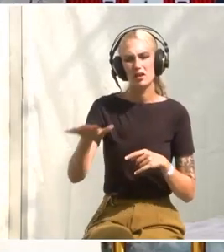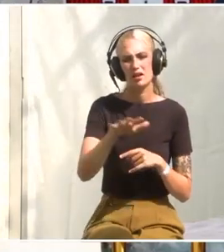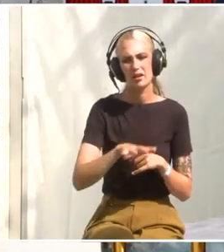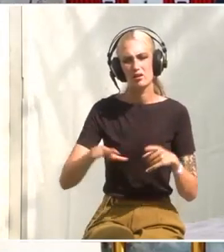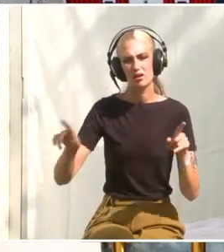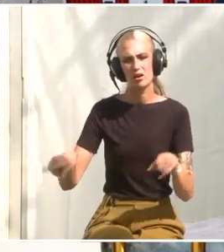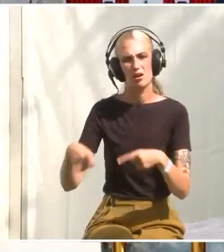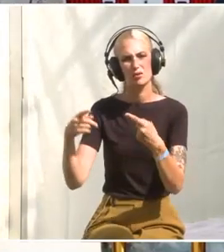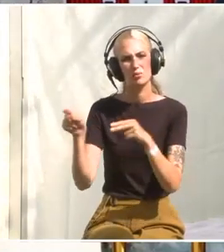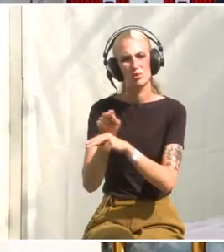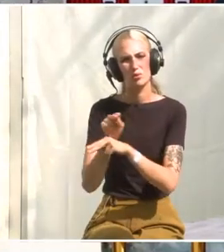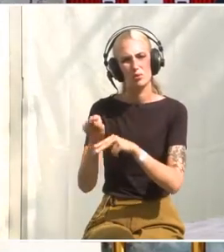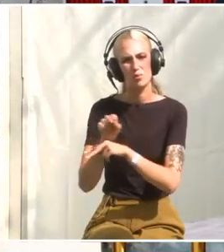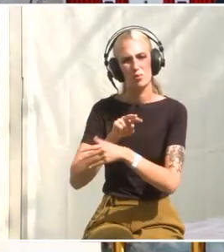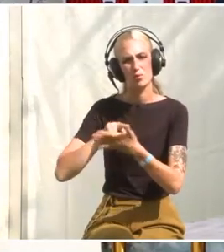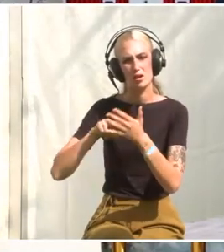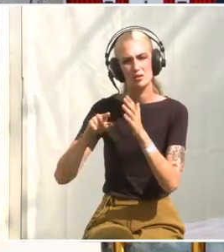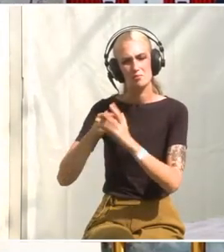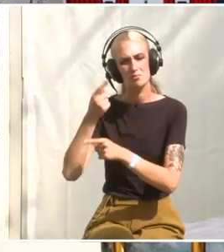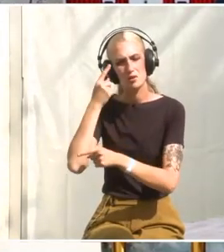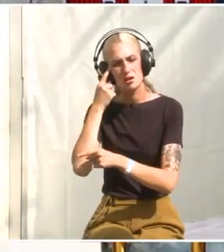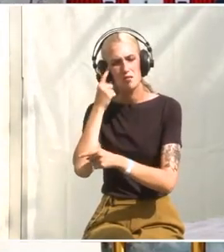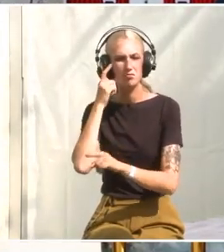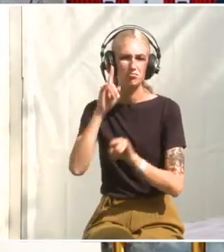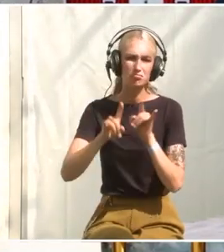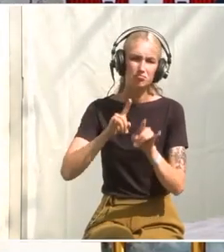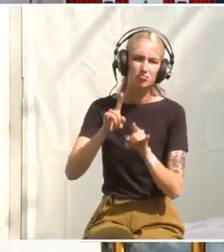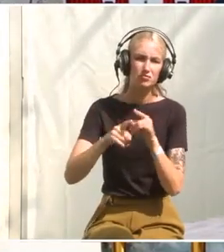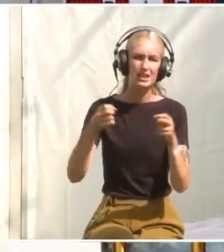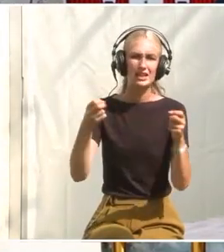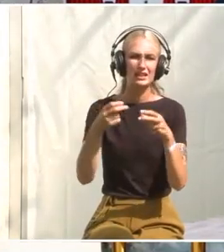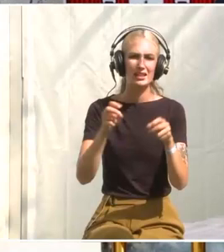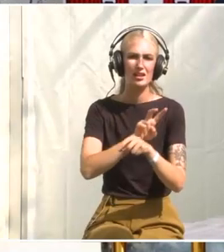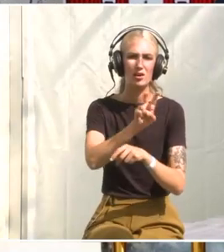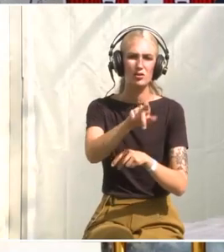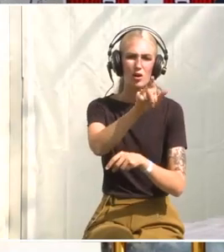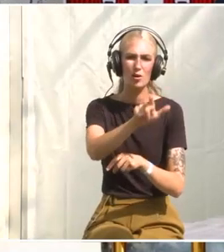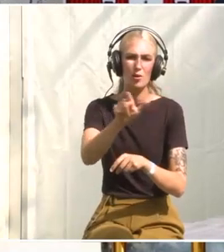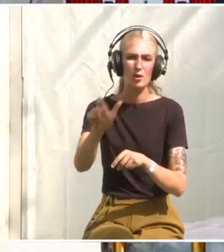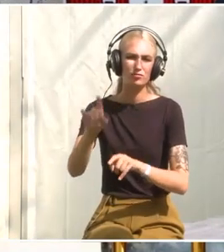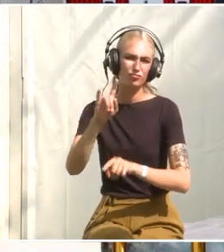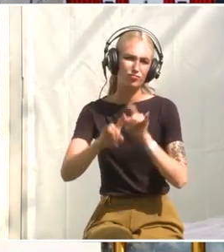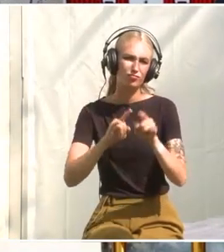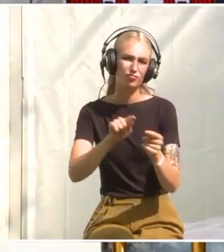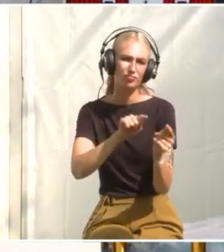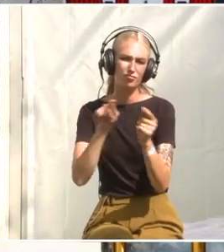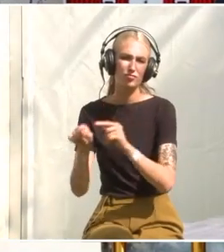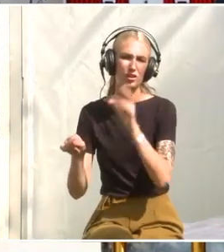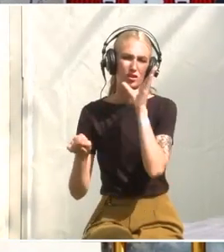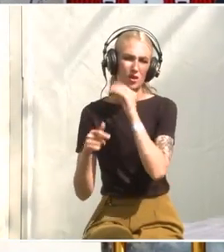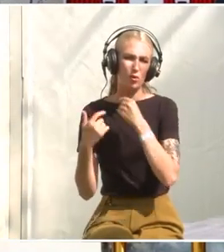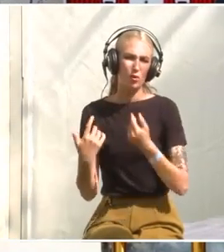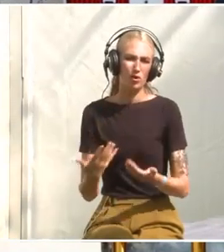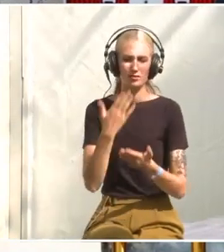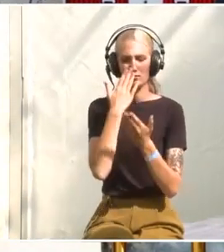they have been linked to how to attract digital nomads. I mean, a lot of examples from Italy. so kind